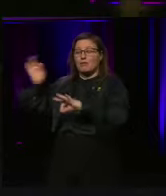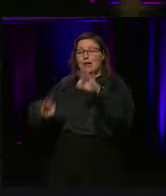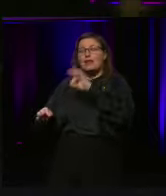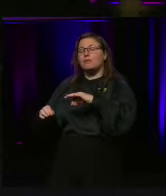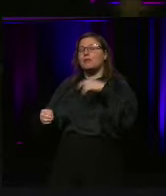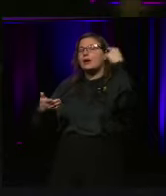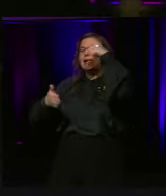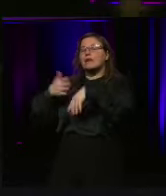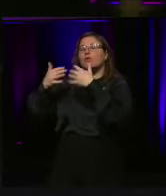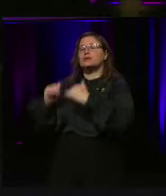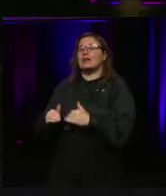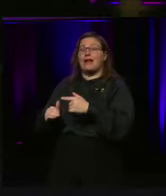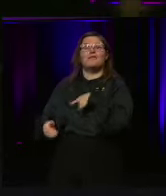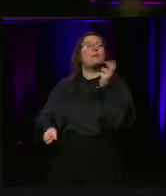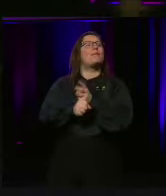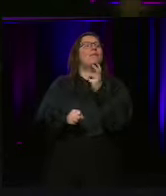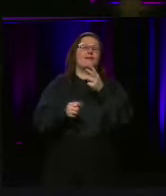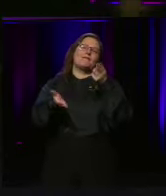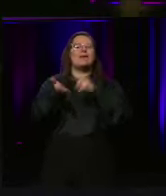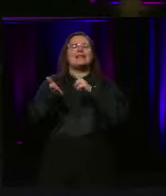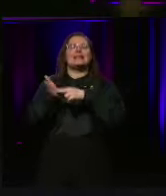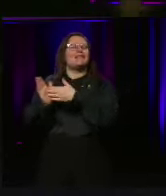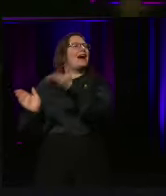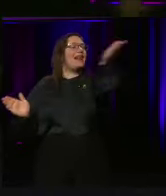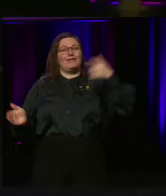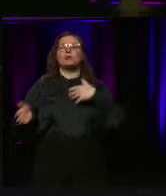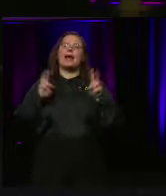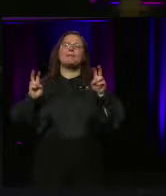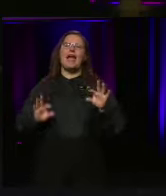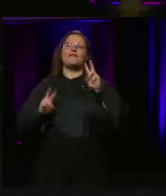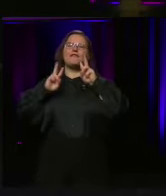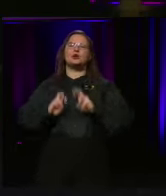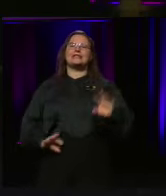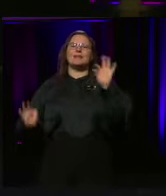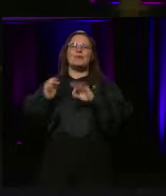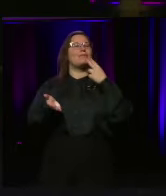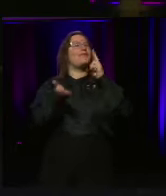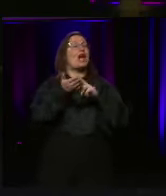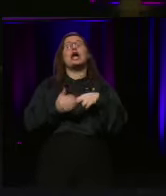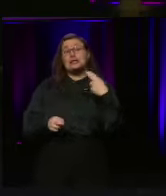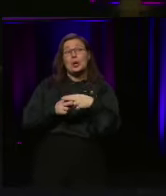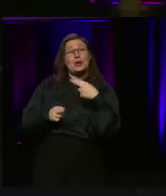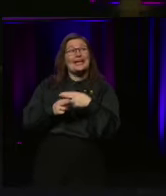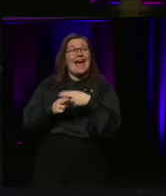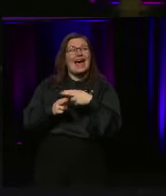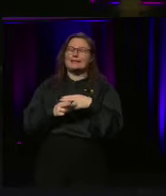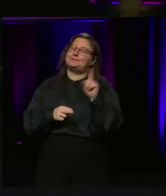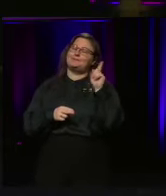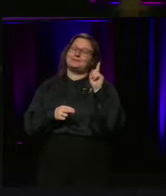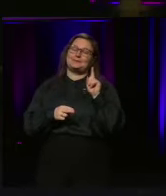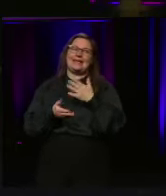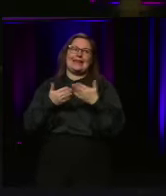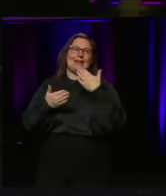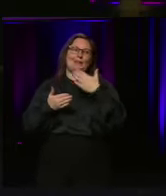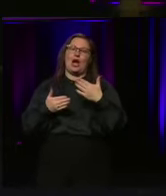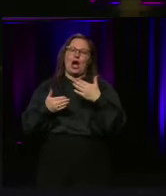we proved for the world in so-called research experiments that sugar was an important